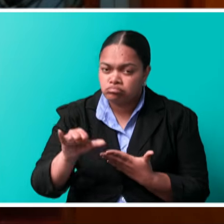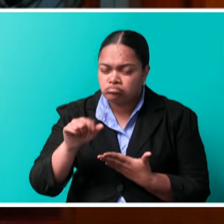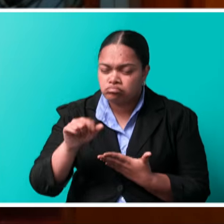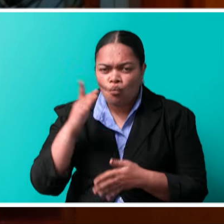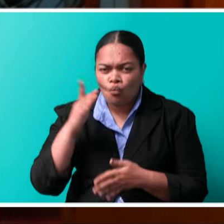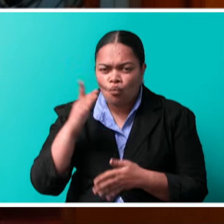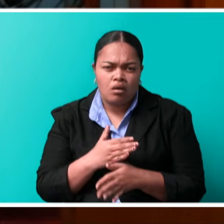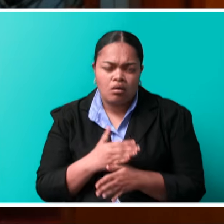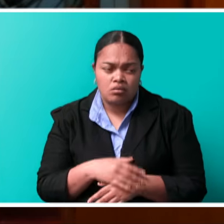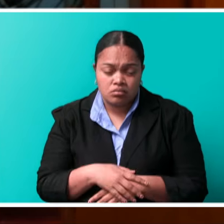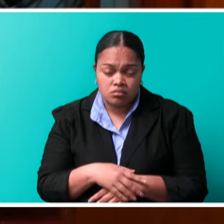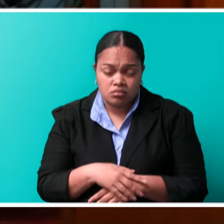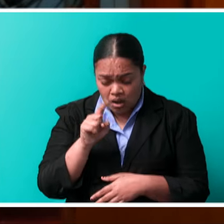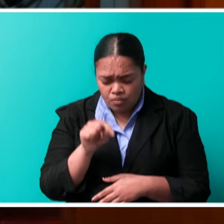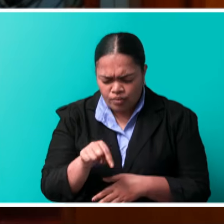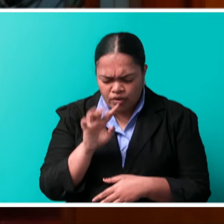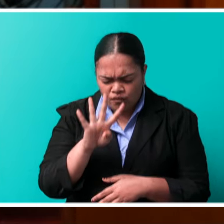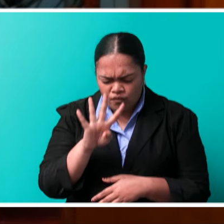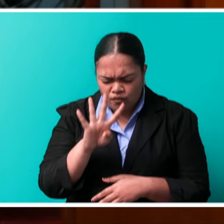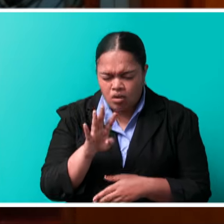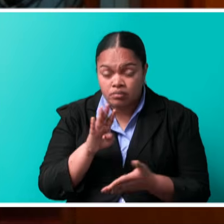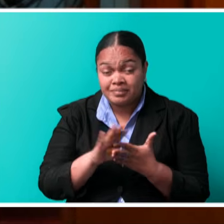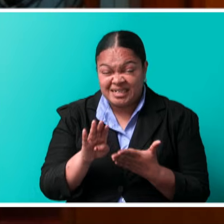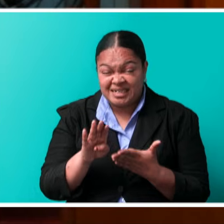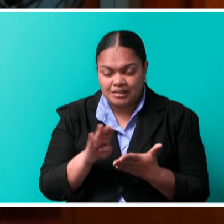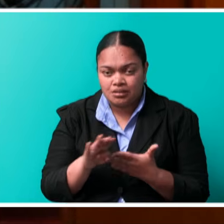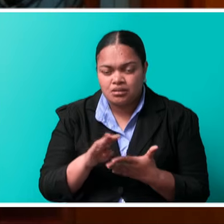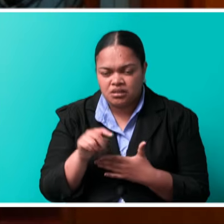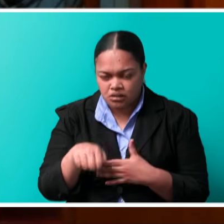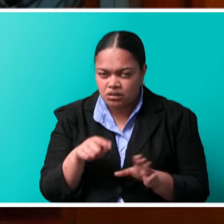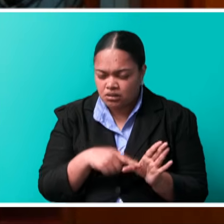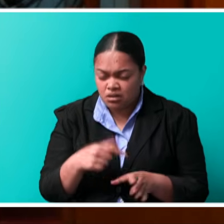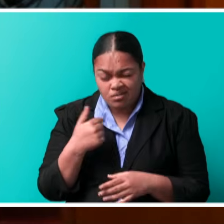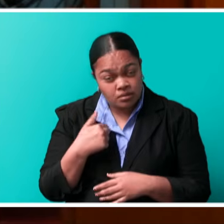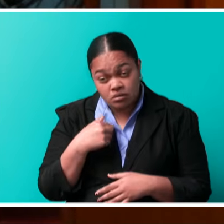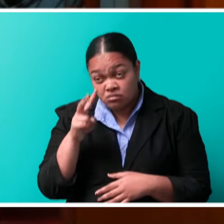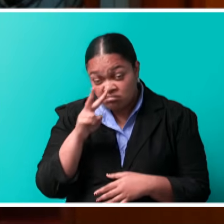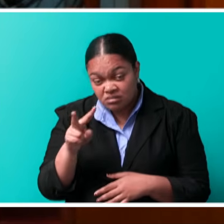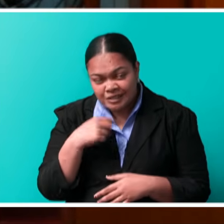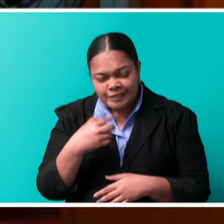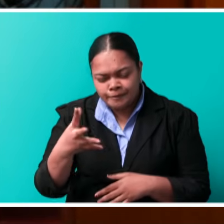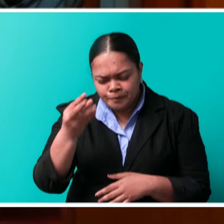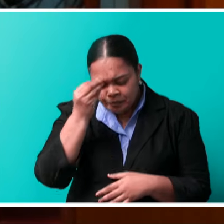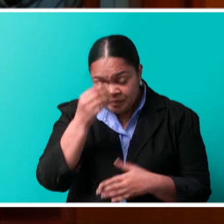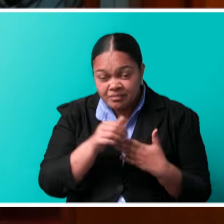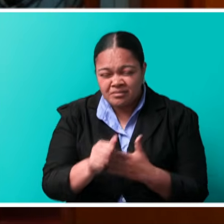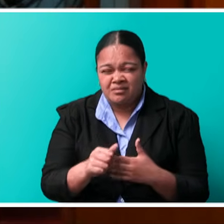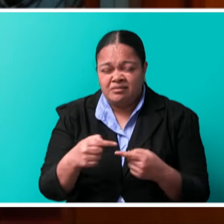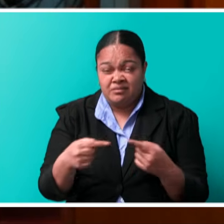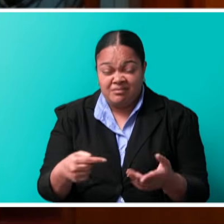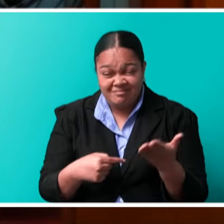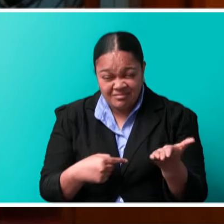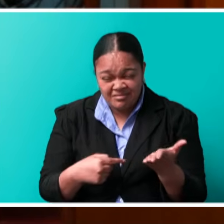reach 1.48 billion this year. And I reiterate the words of the Honorable Leader of the Opposition,